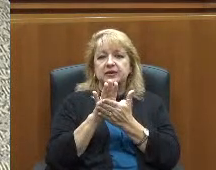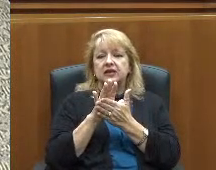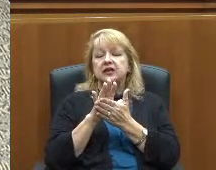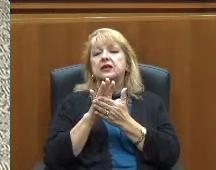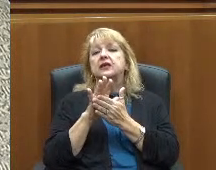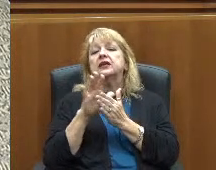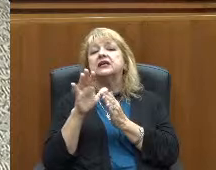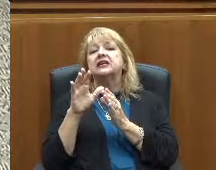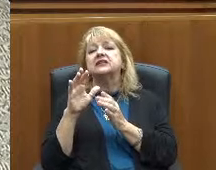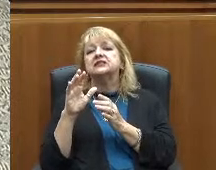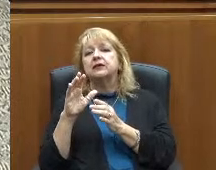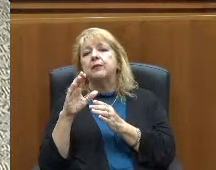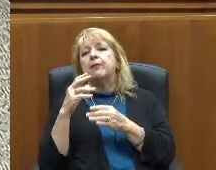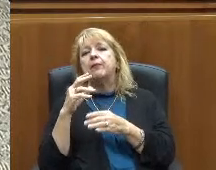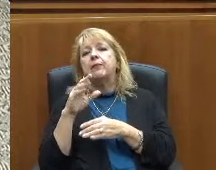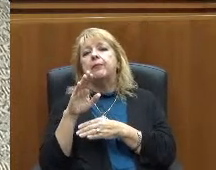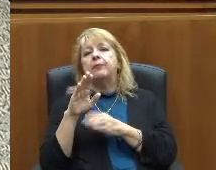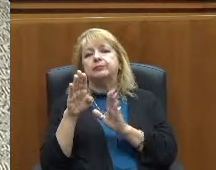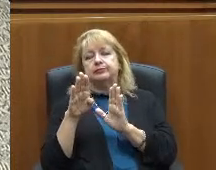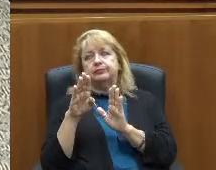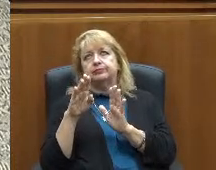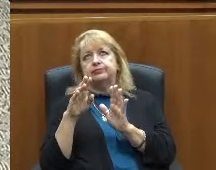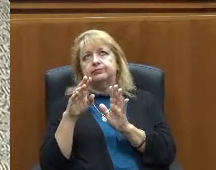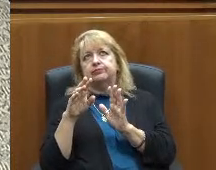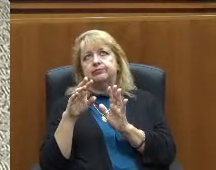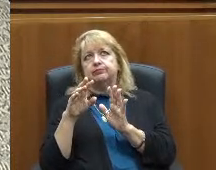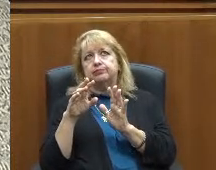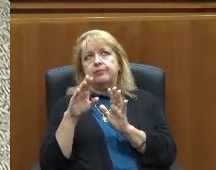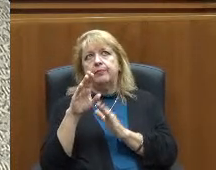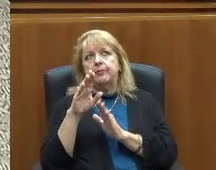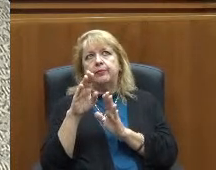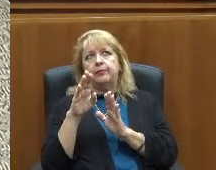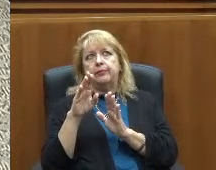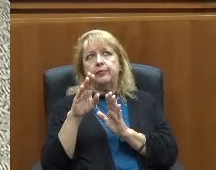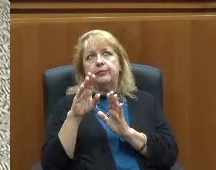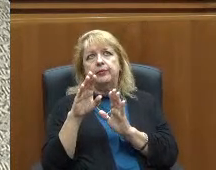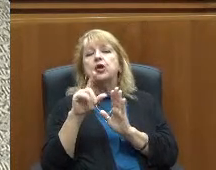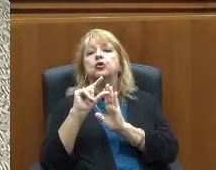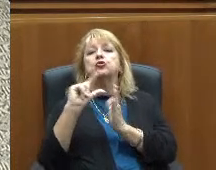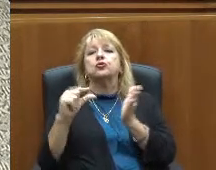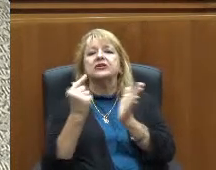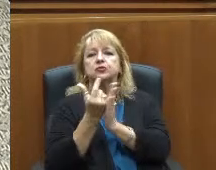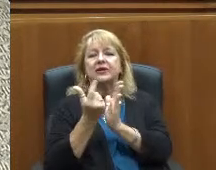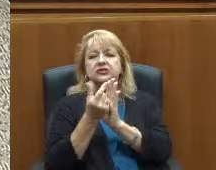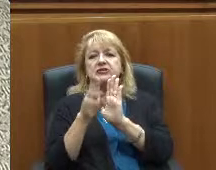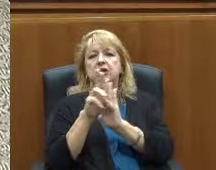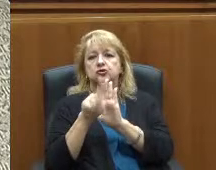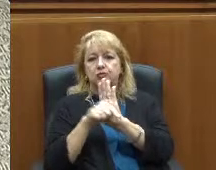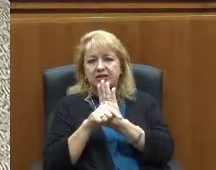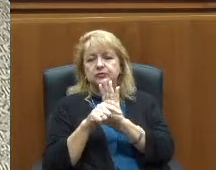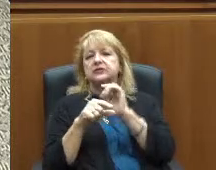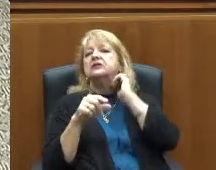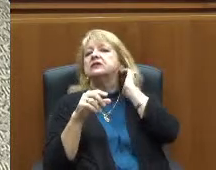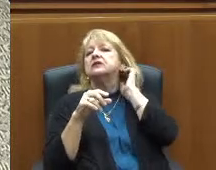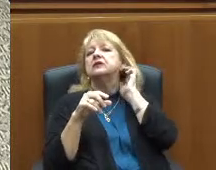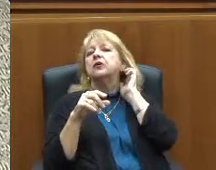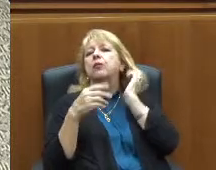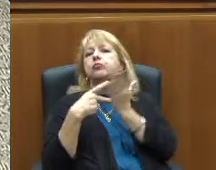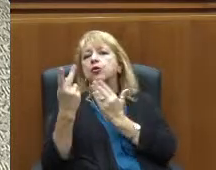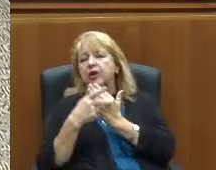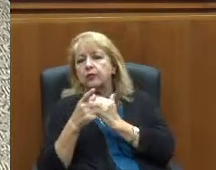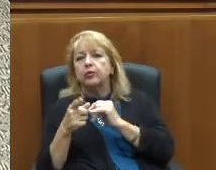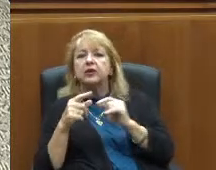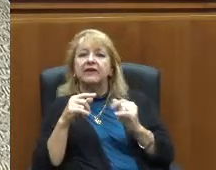post-baccalaureate certification program. And we're really excited because this is our 7th year doing this. And we went through an audit and we